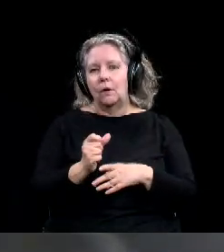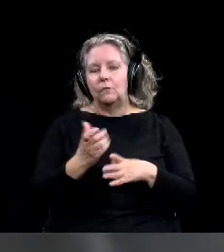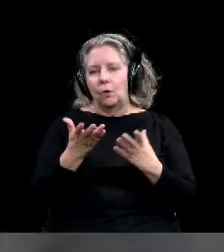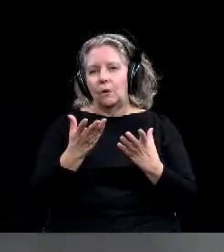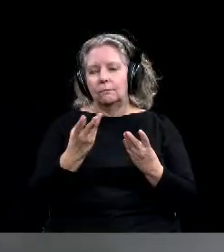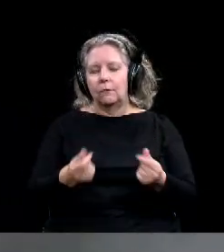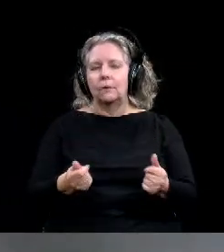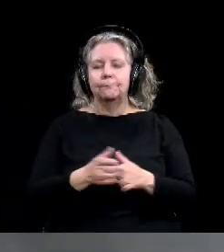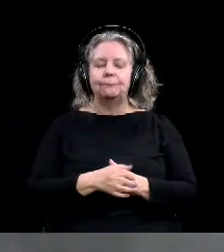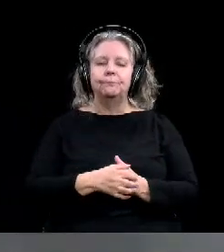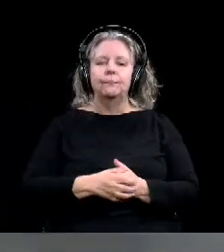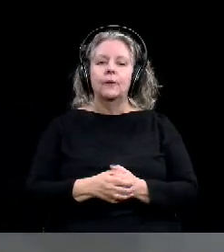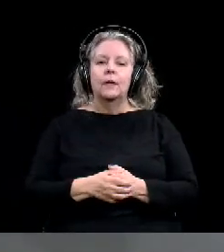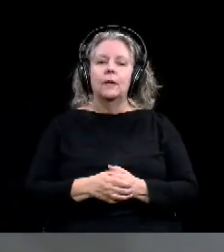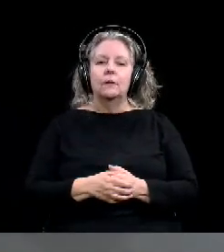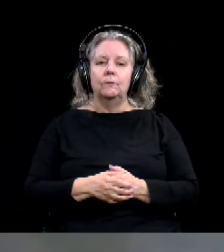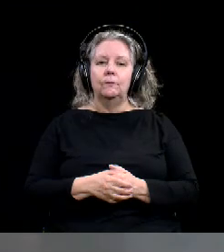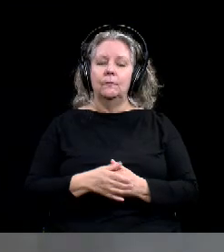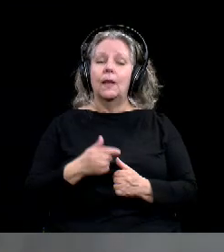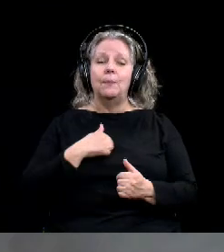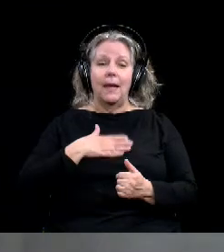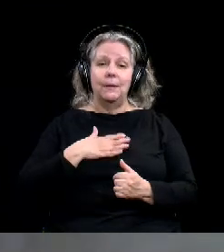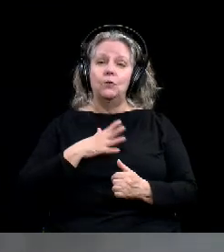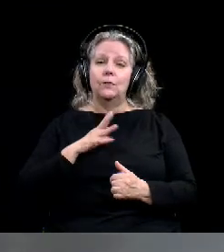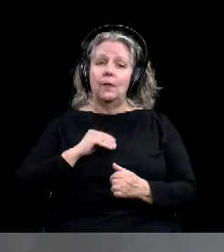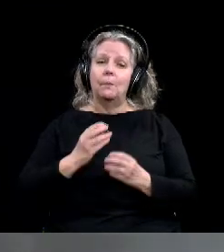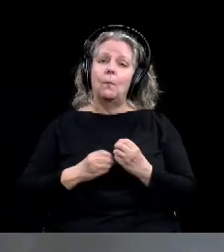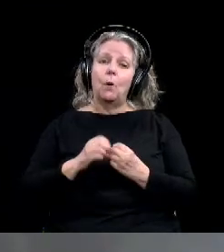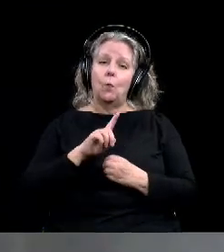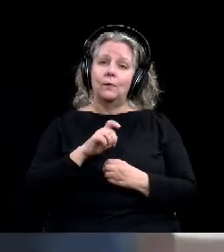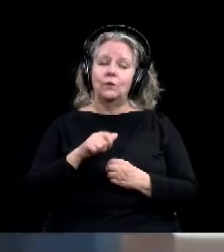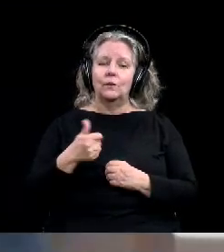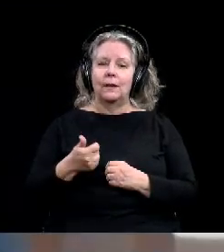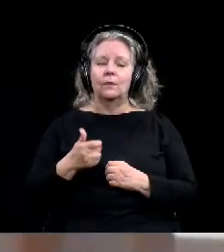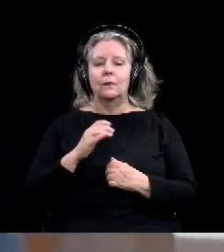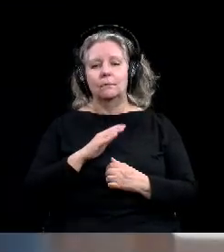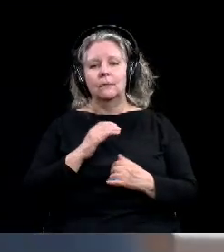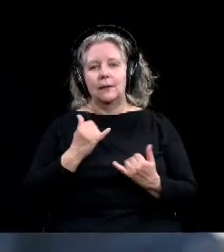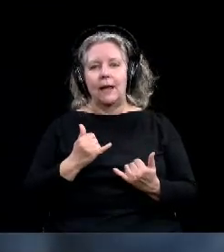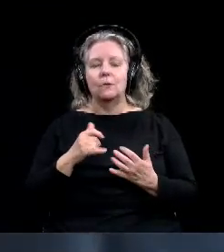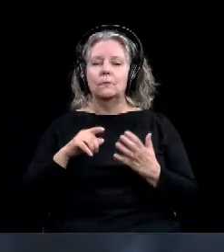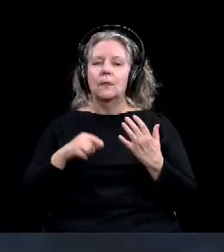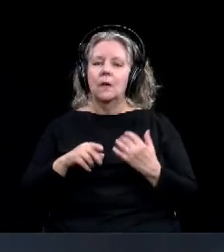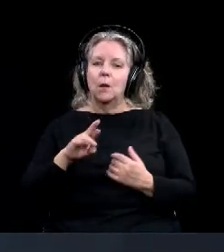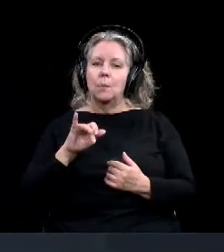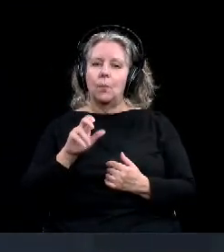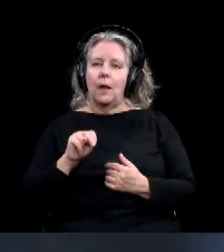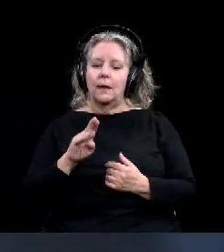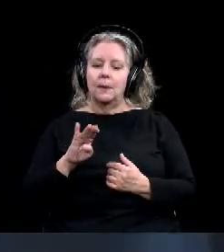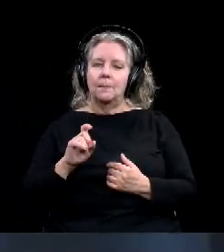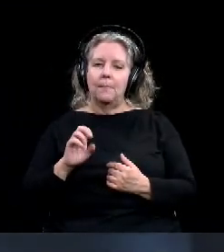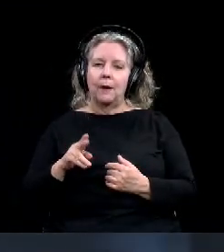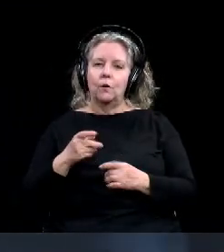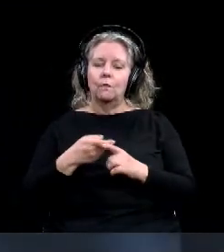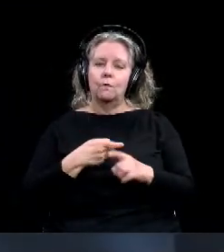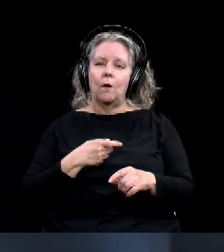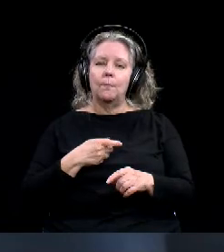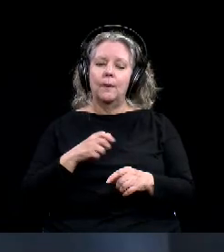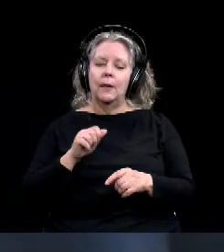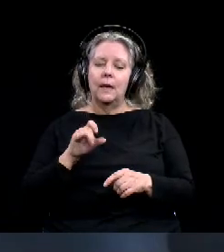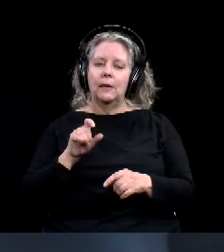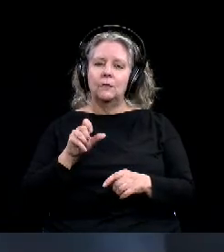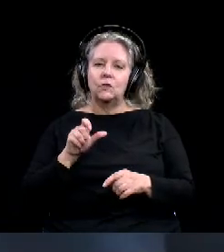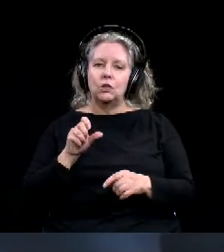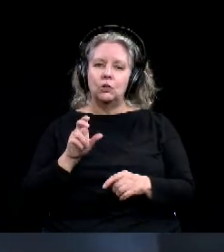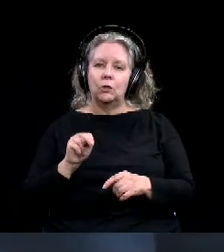Brian Becker with Ascension Providence. Hey, good afternoon. Thank you, Larry, and thank you, Mayor Meek and Judge Felton, for